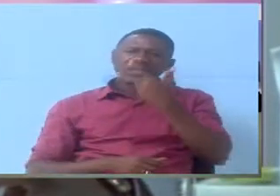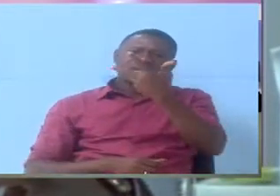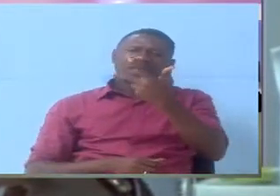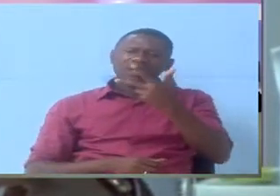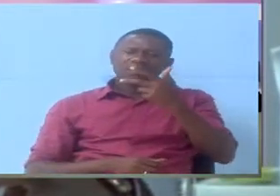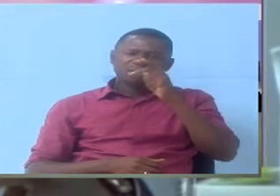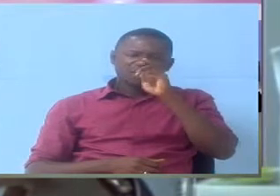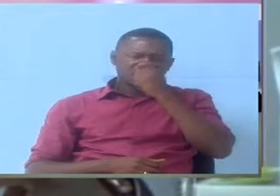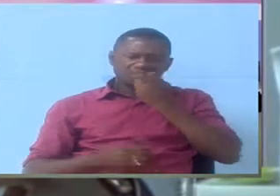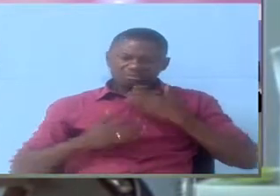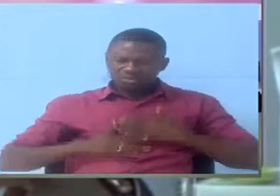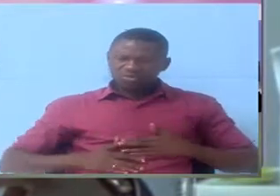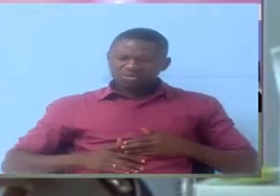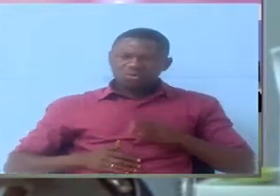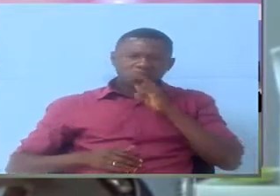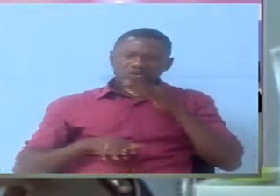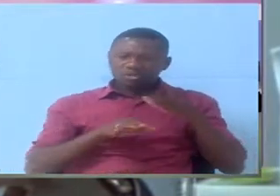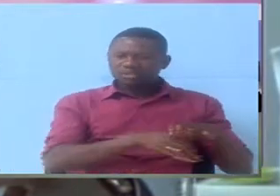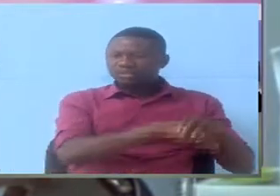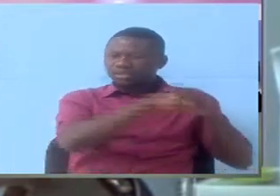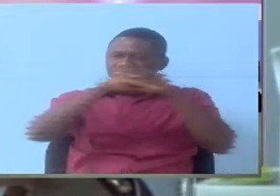mortuary? Mr.